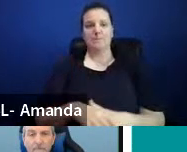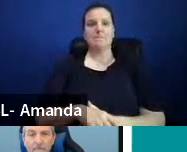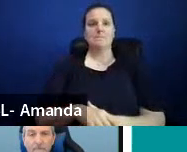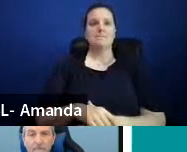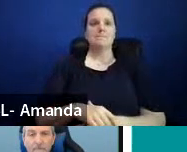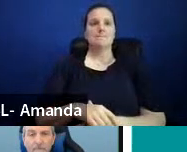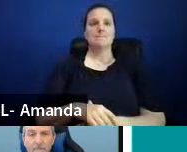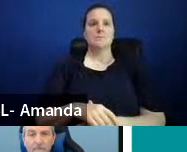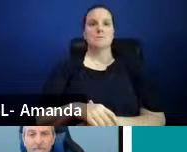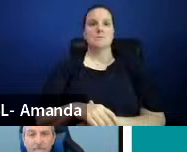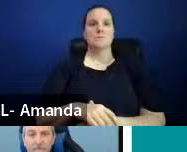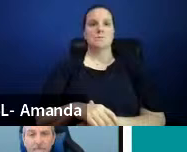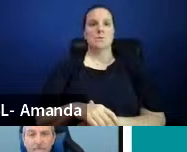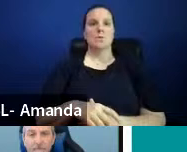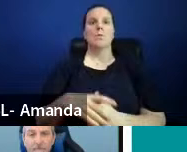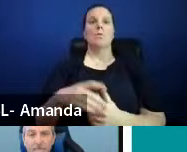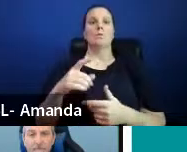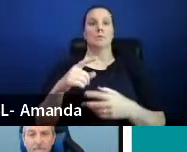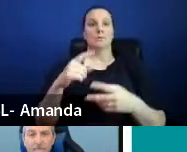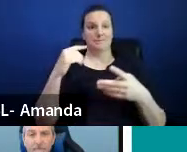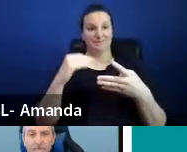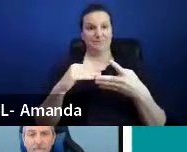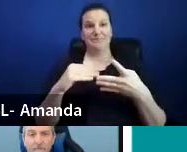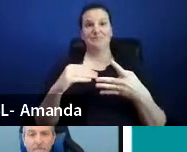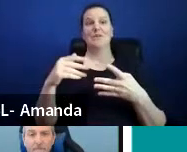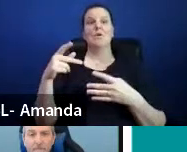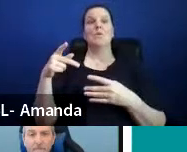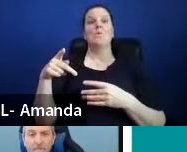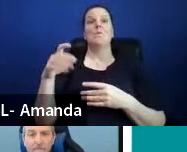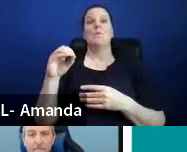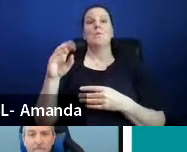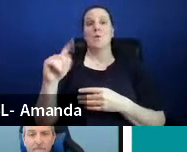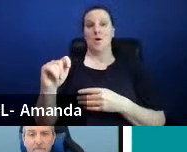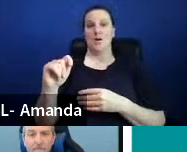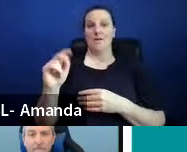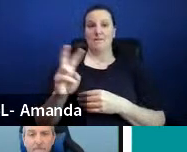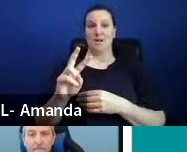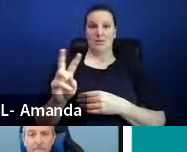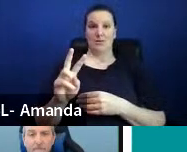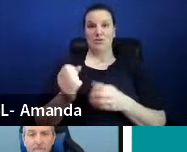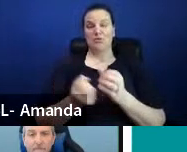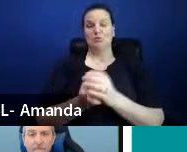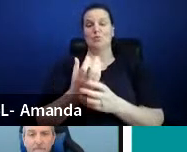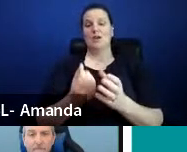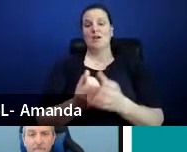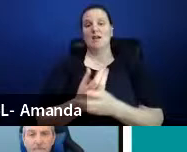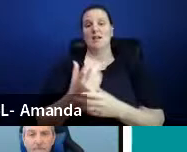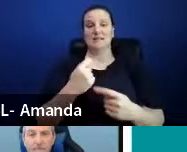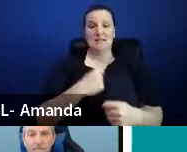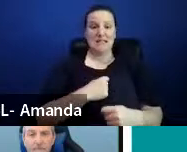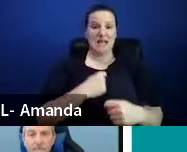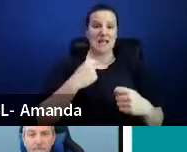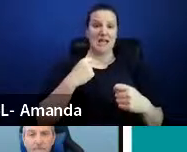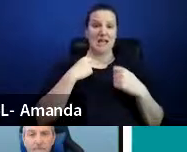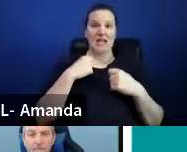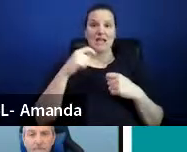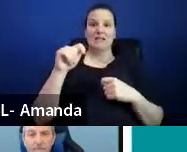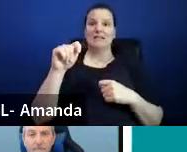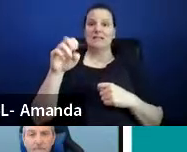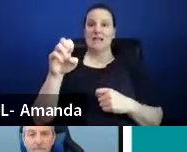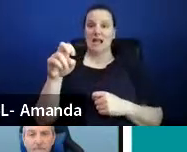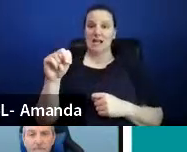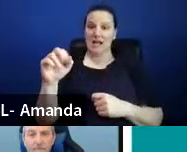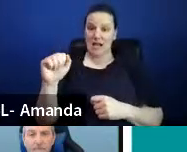We also did the Port of Vancouver Spring Tenant event, and the Port of Vancouver is